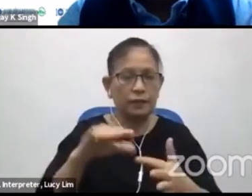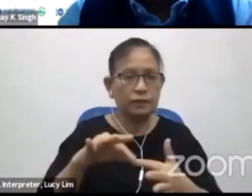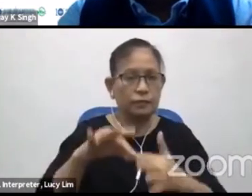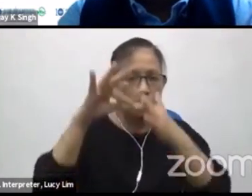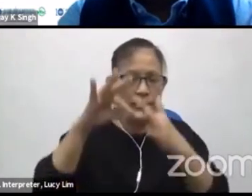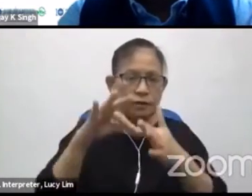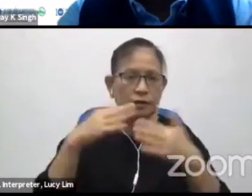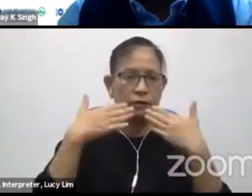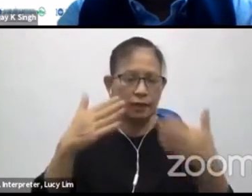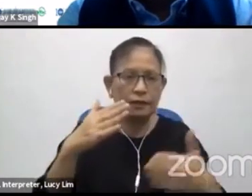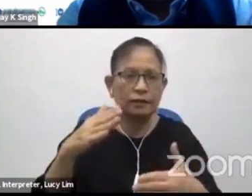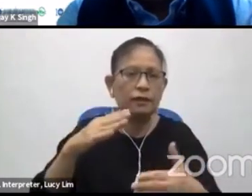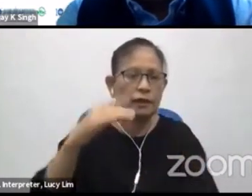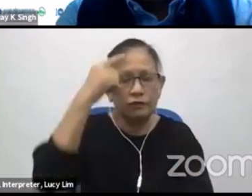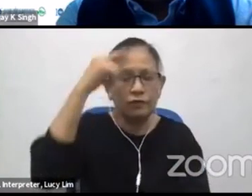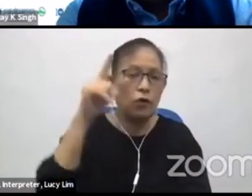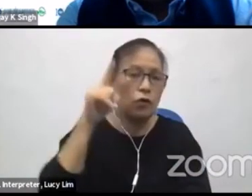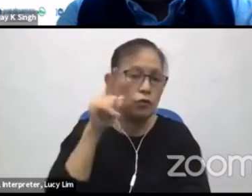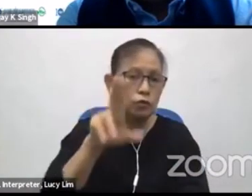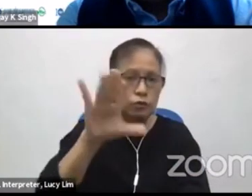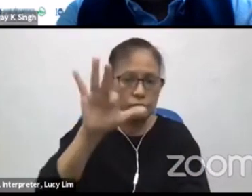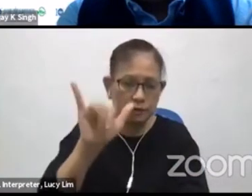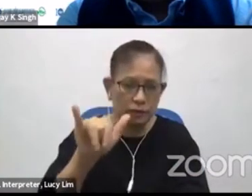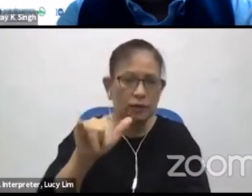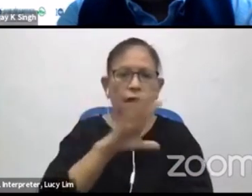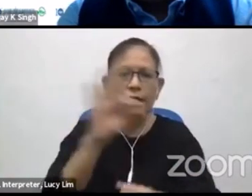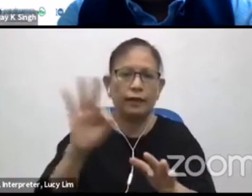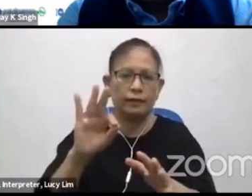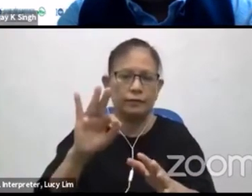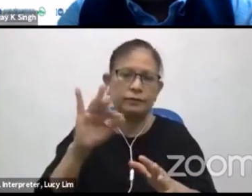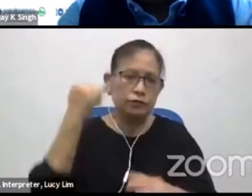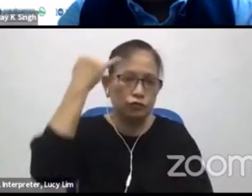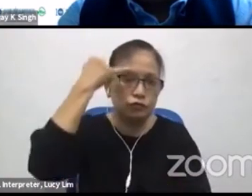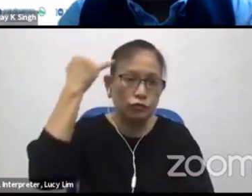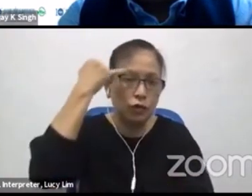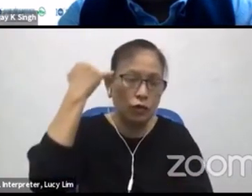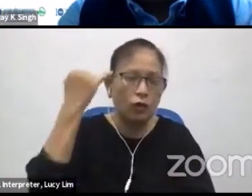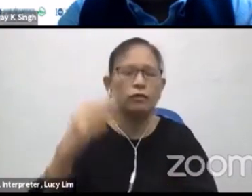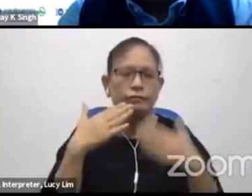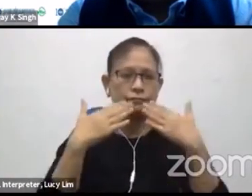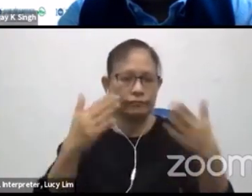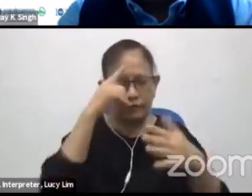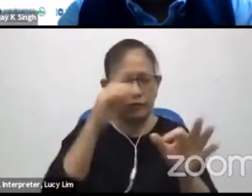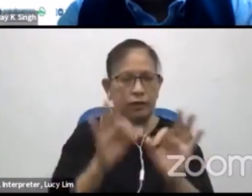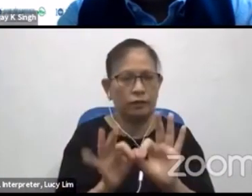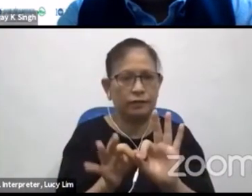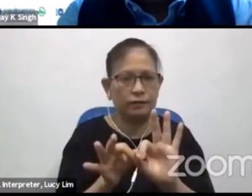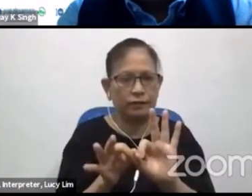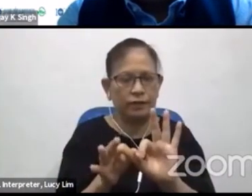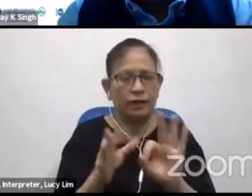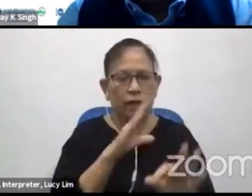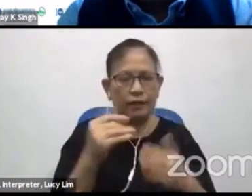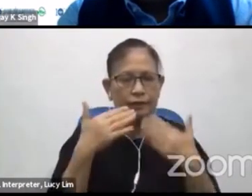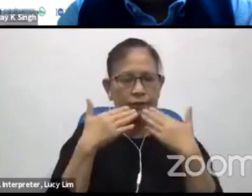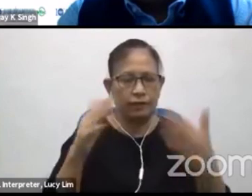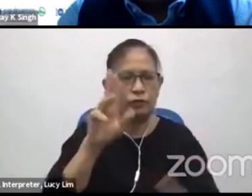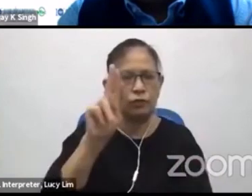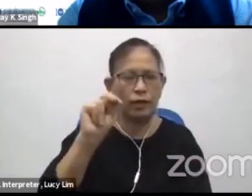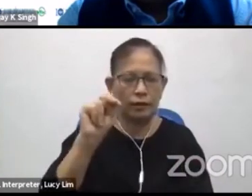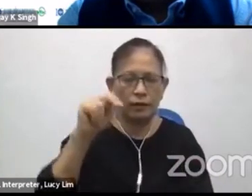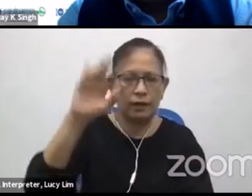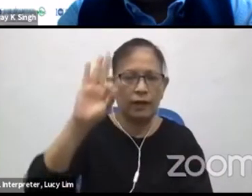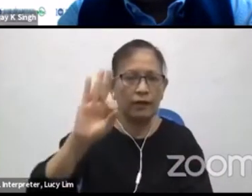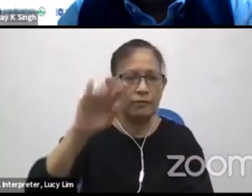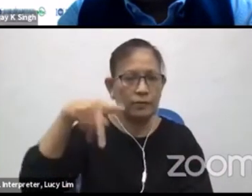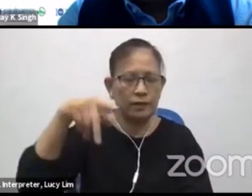Lucy Lim and John Baliza for their sign language interpretation. Also, special thanks to UNFPA and IPPF